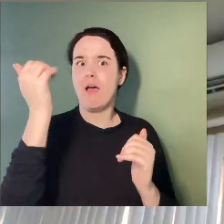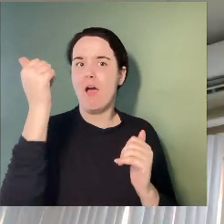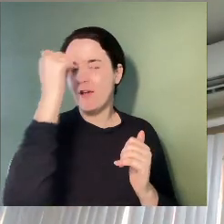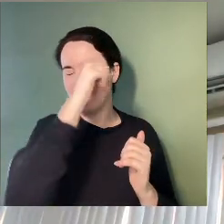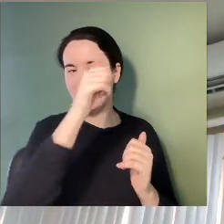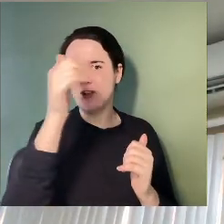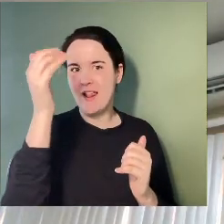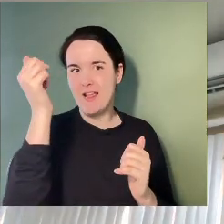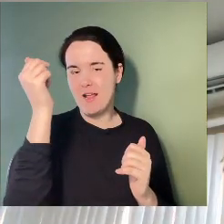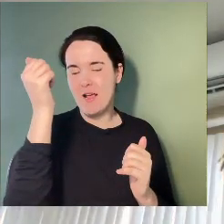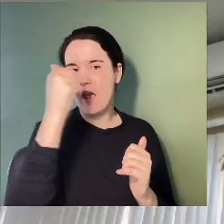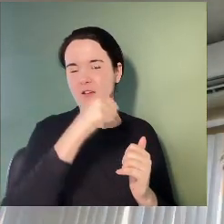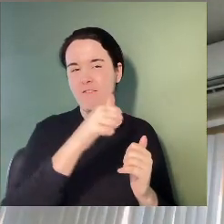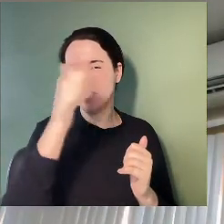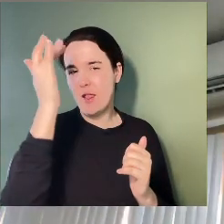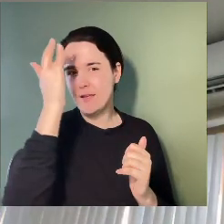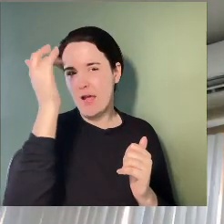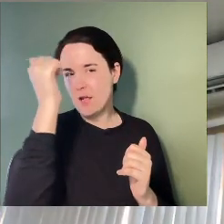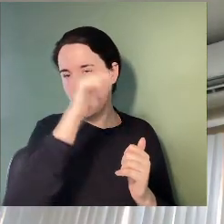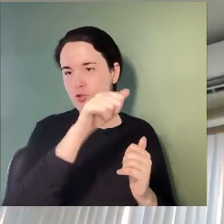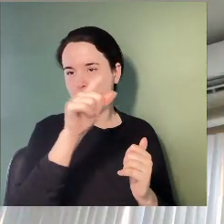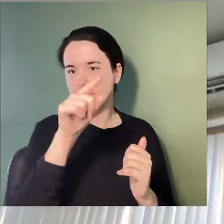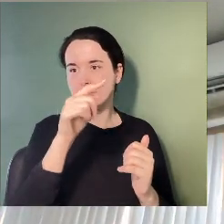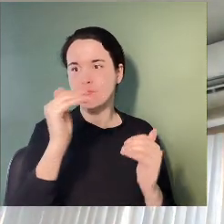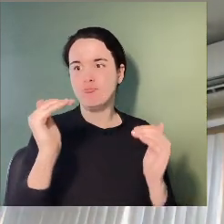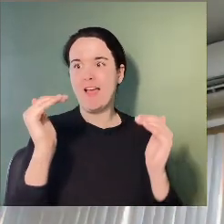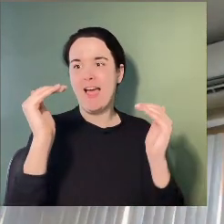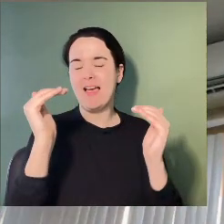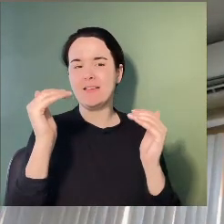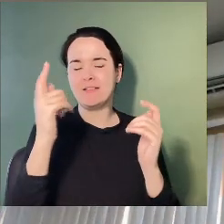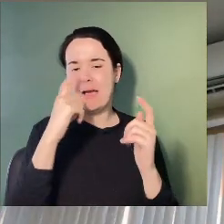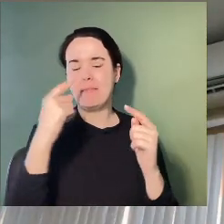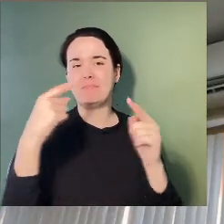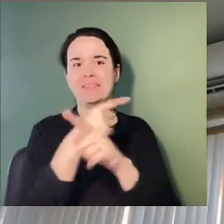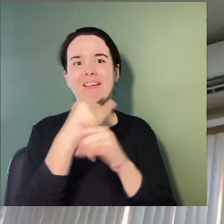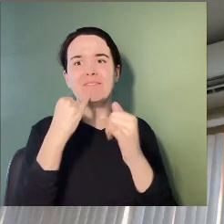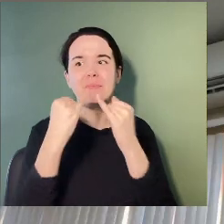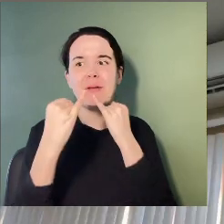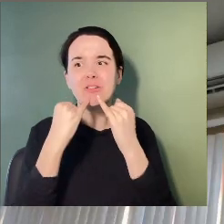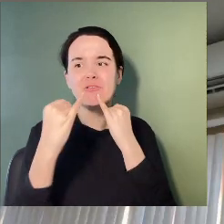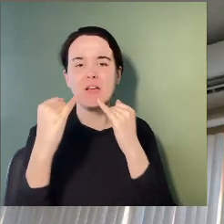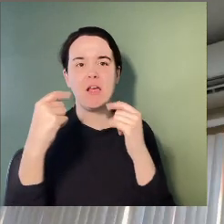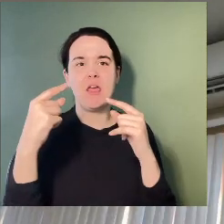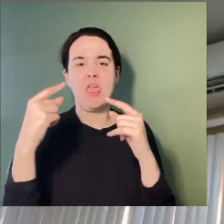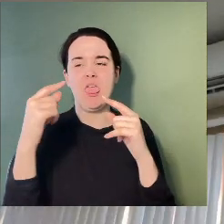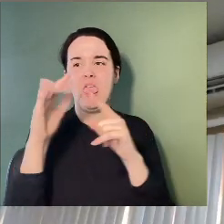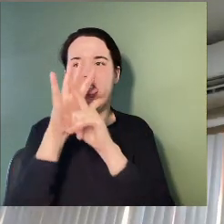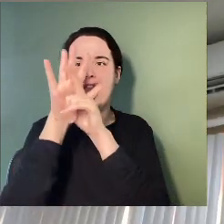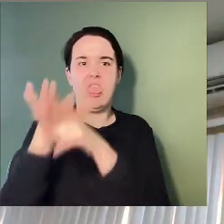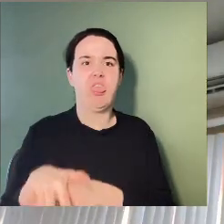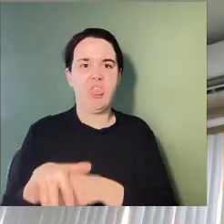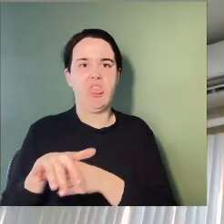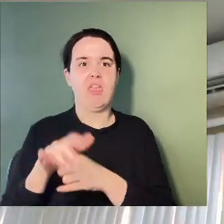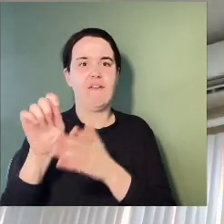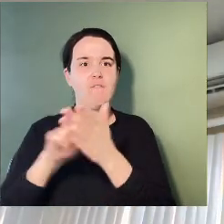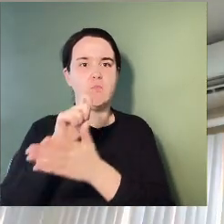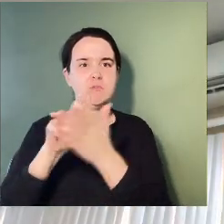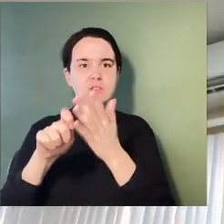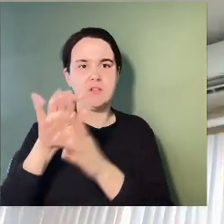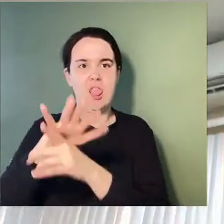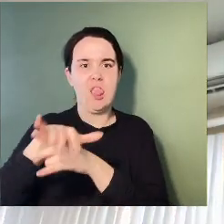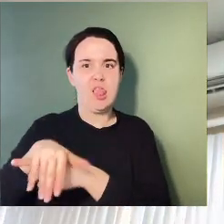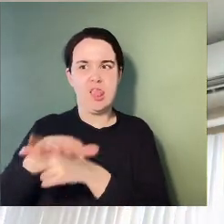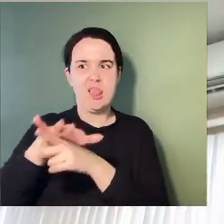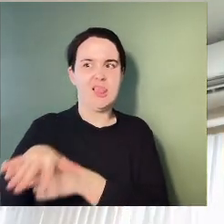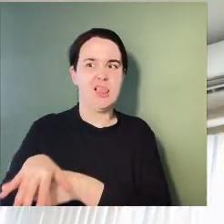to rising misinformation and disinformation, voter suppression, political